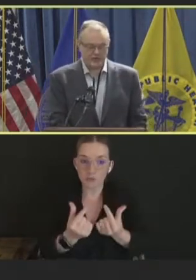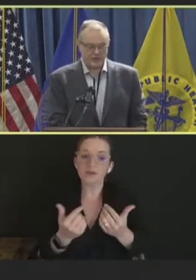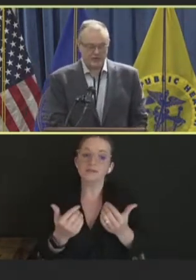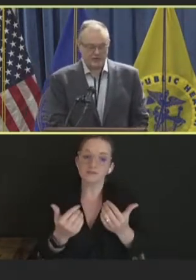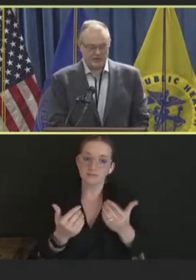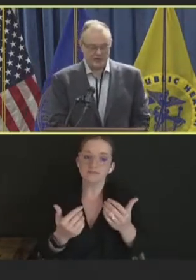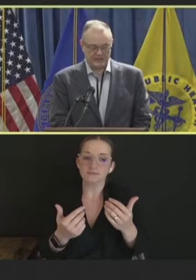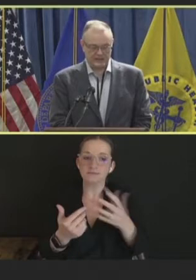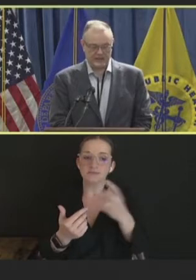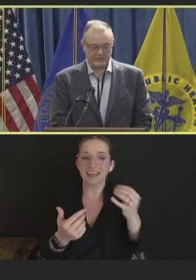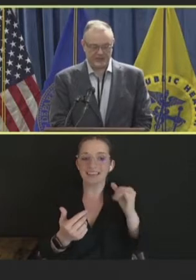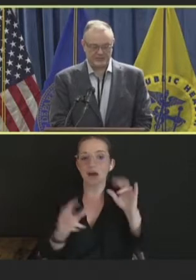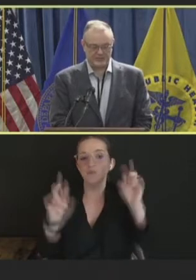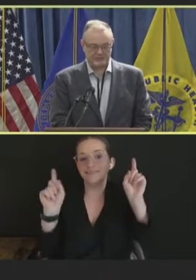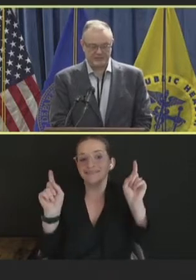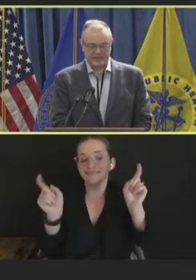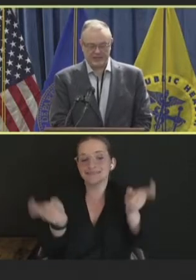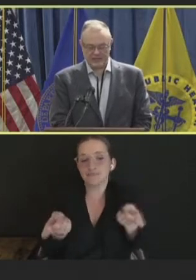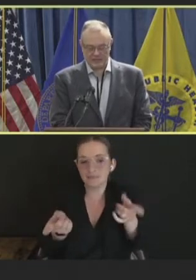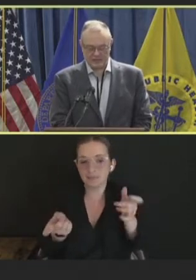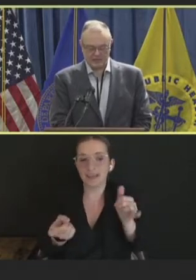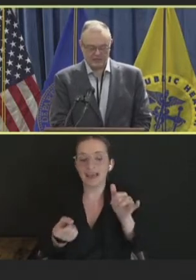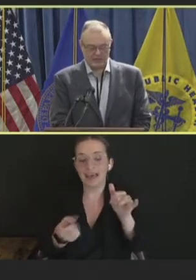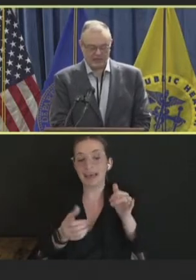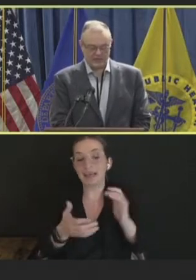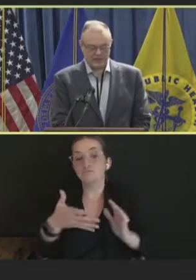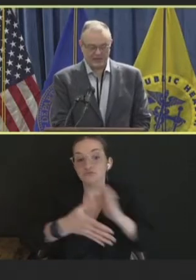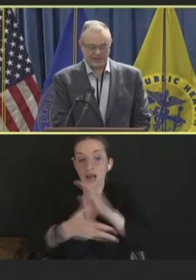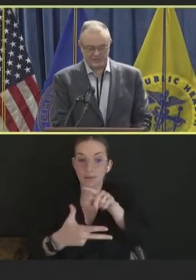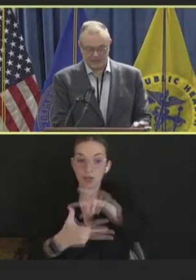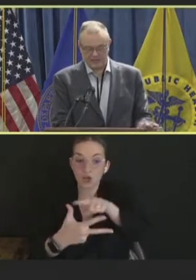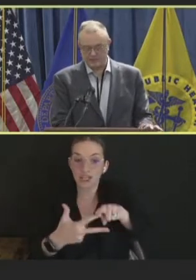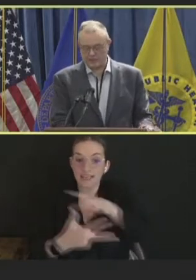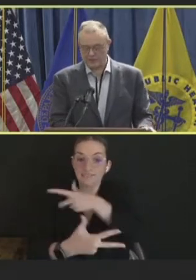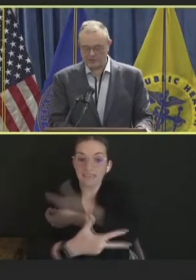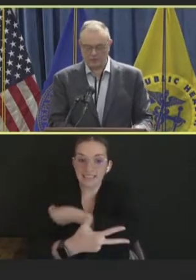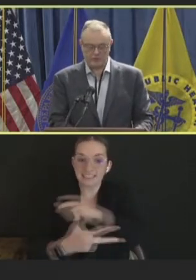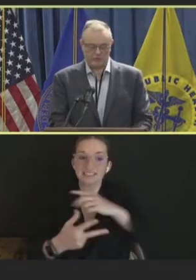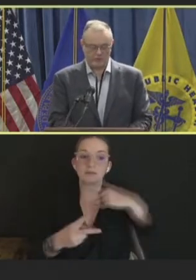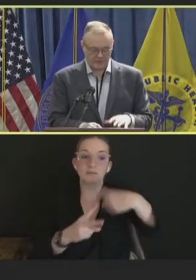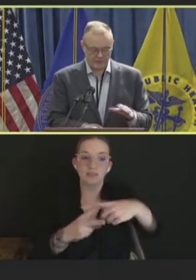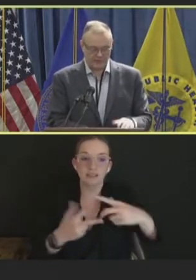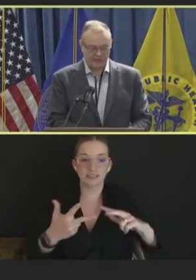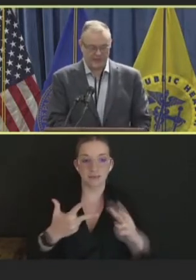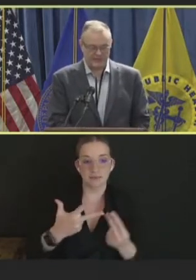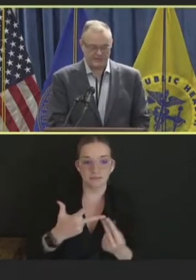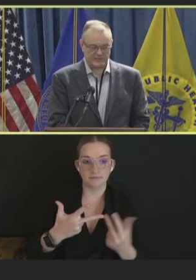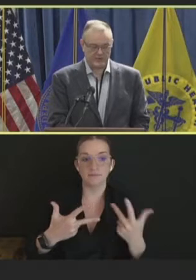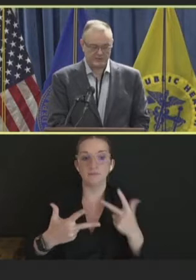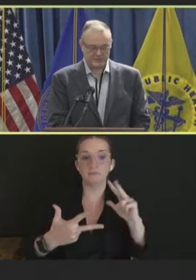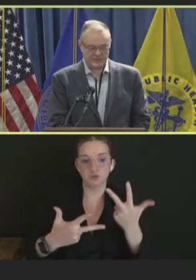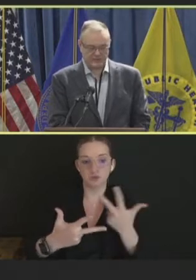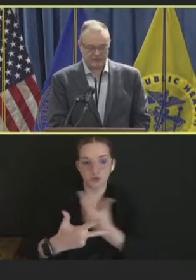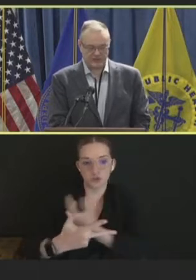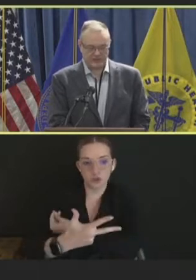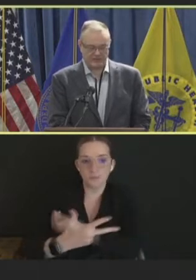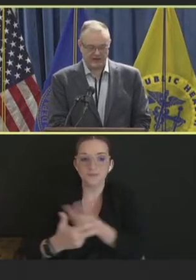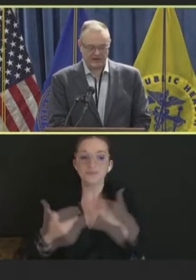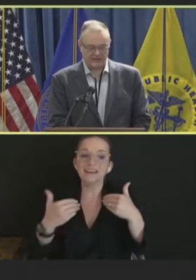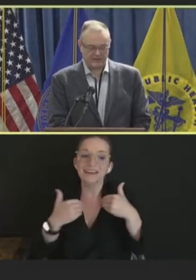booster combination. We had two age stratas, a younger group and an older group, and tried to balance those